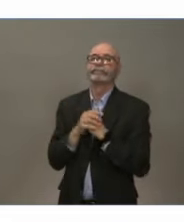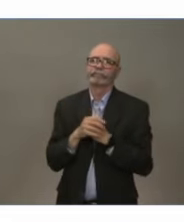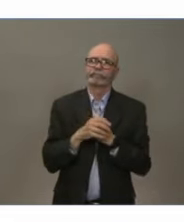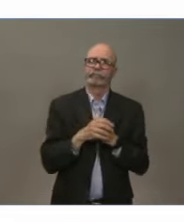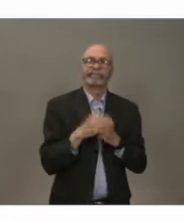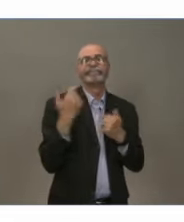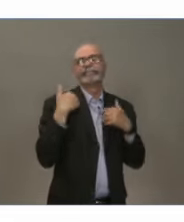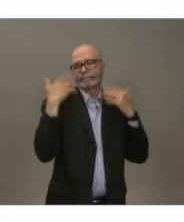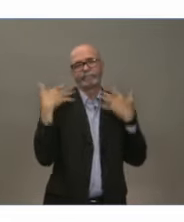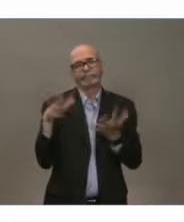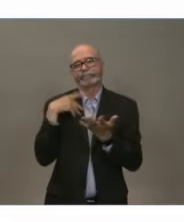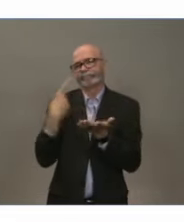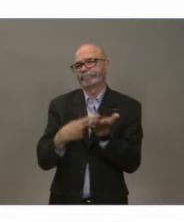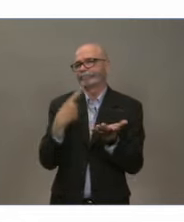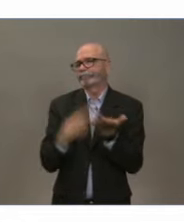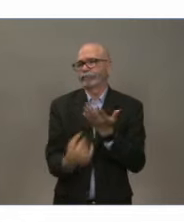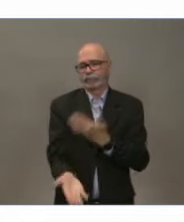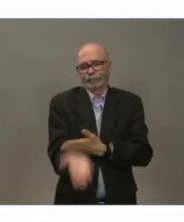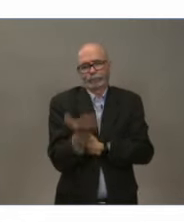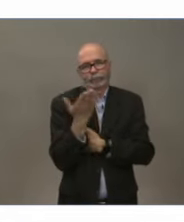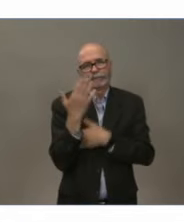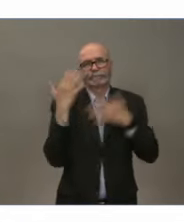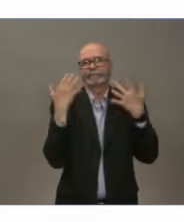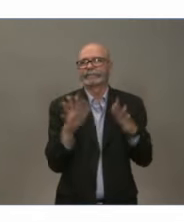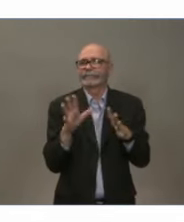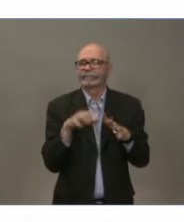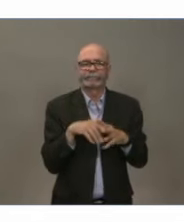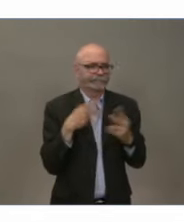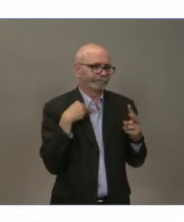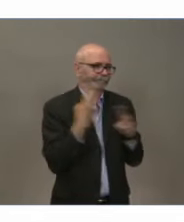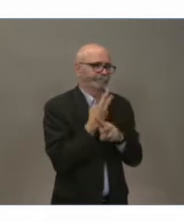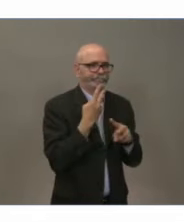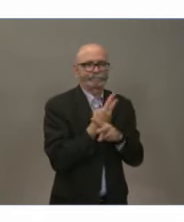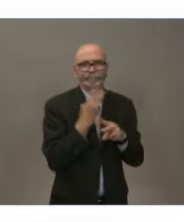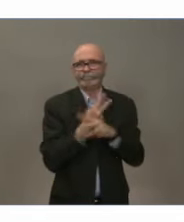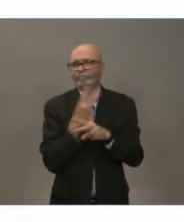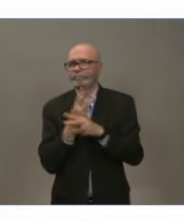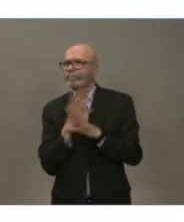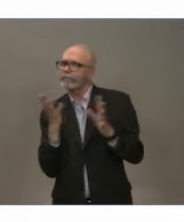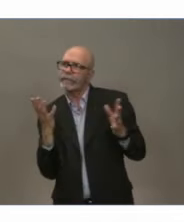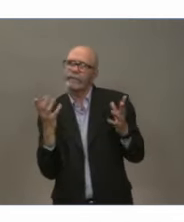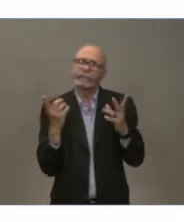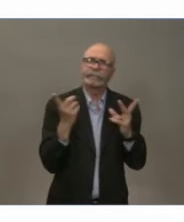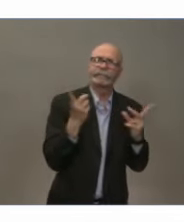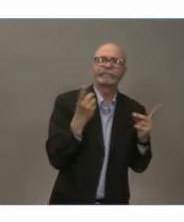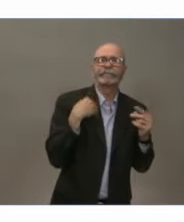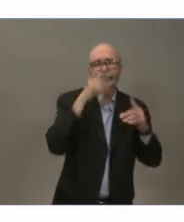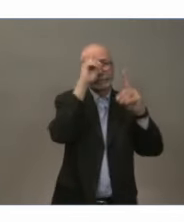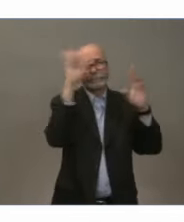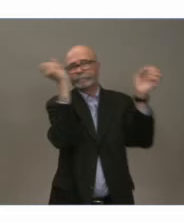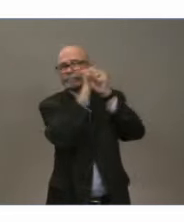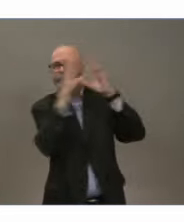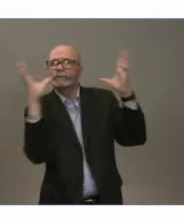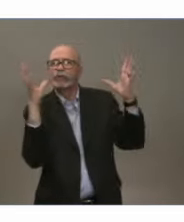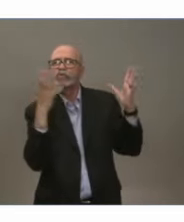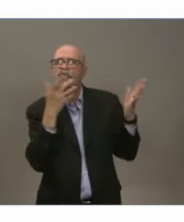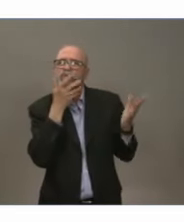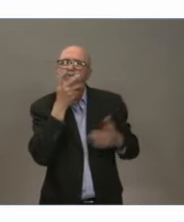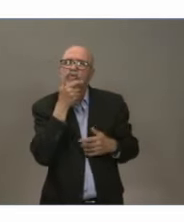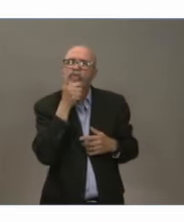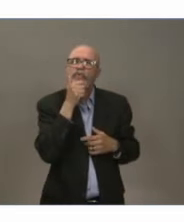do a better job of being able to portray the comprehensive picture of numbers in the continuing care sector,